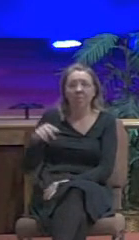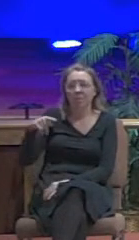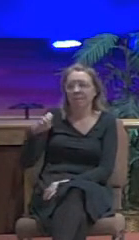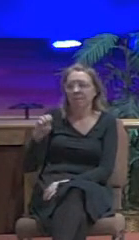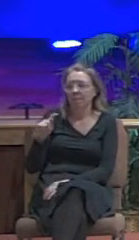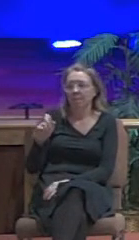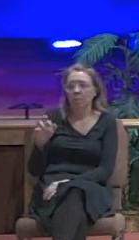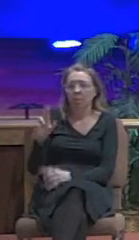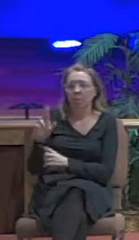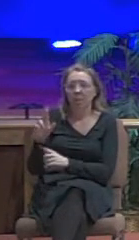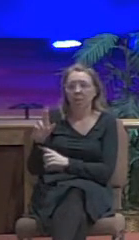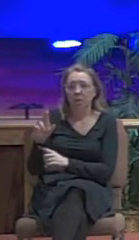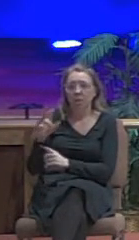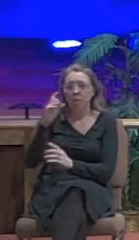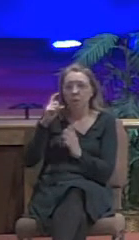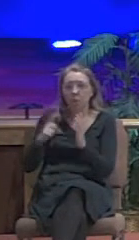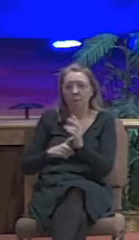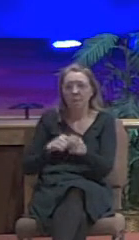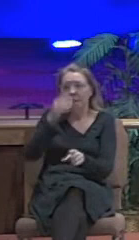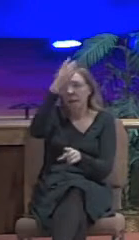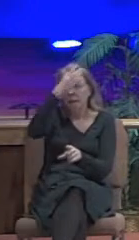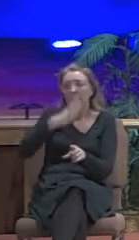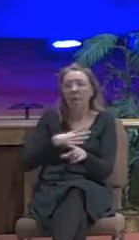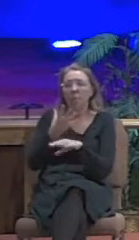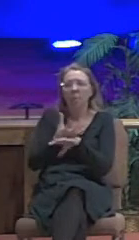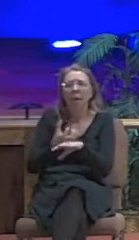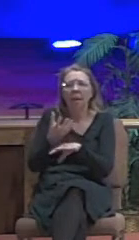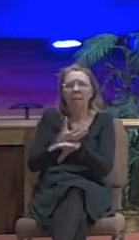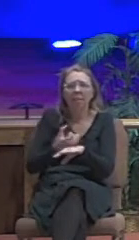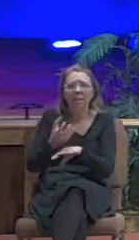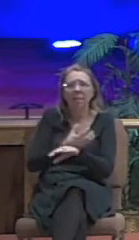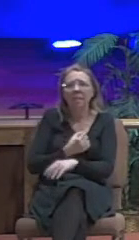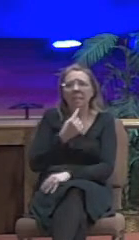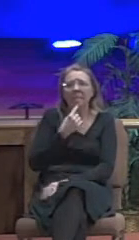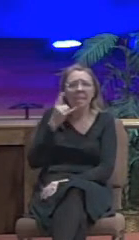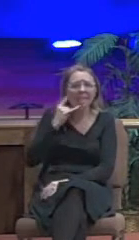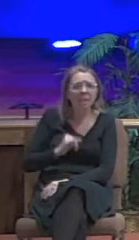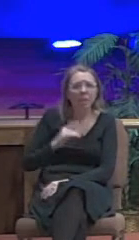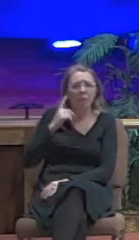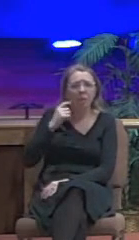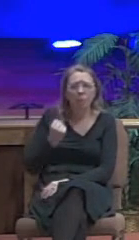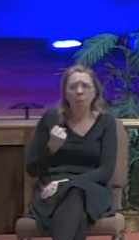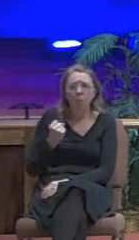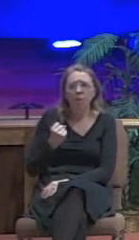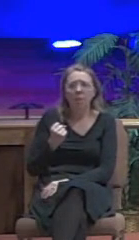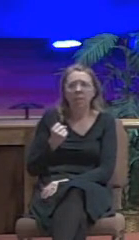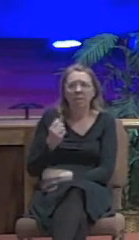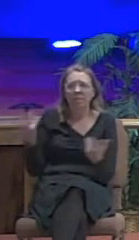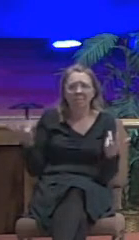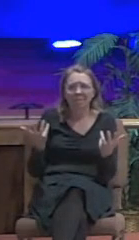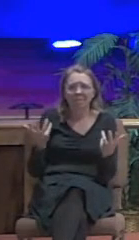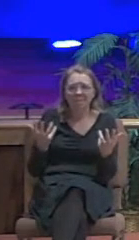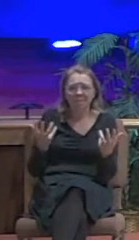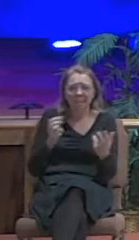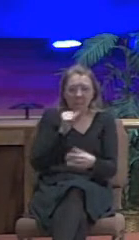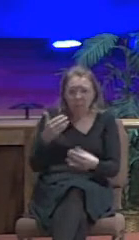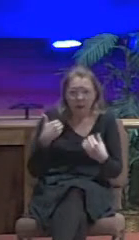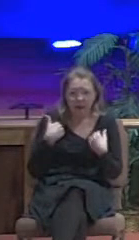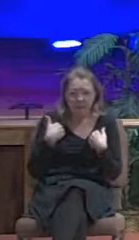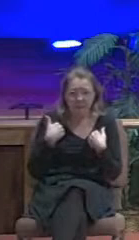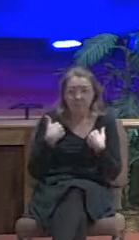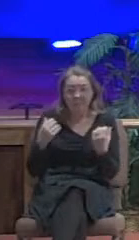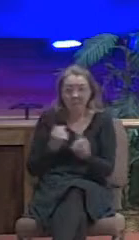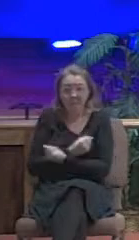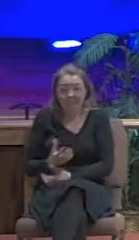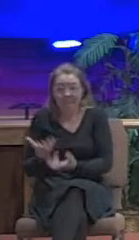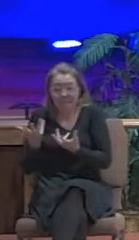and begging for alms, he said, silver and gold have I not, but what I have I give you.